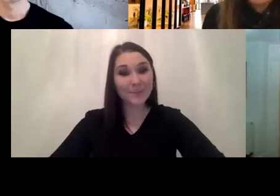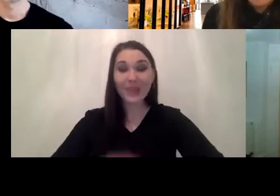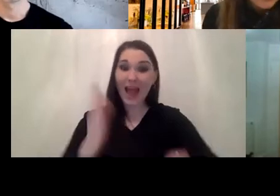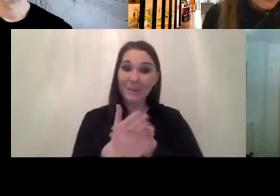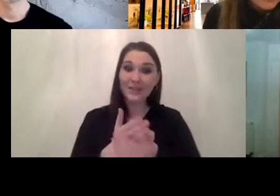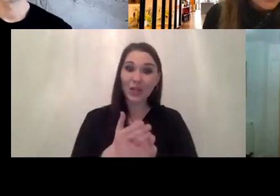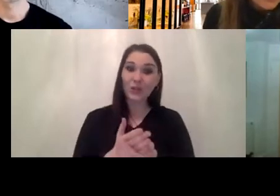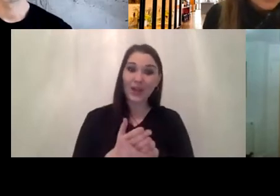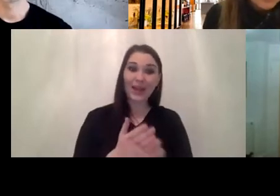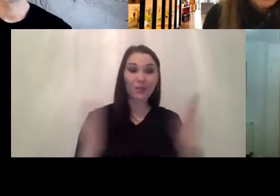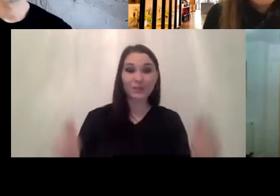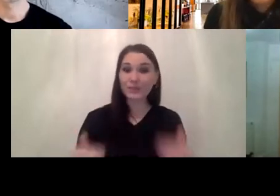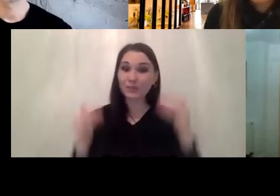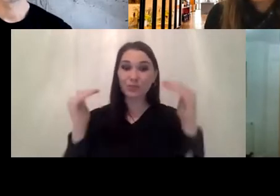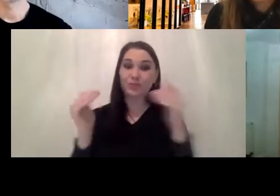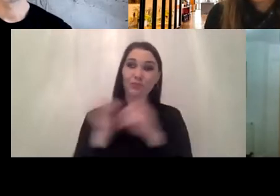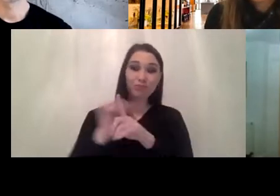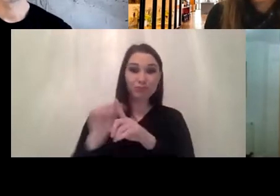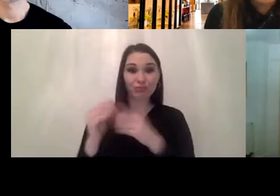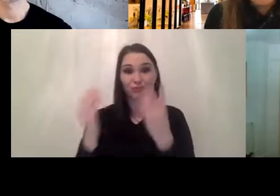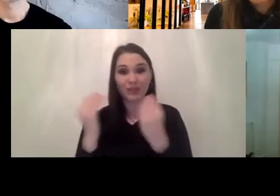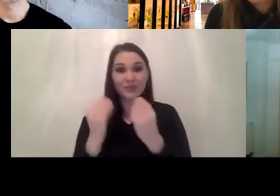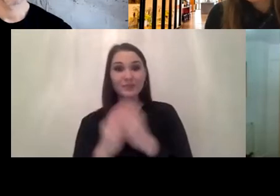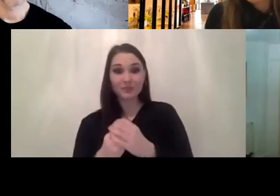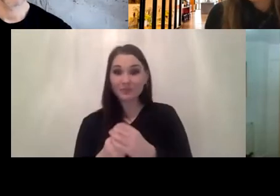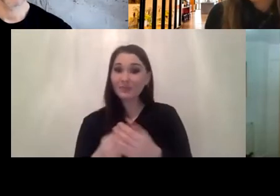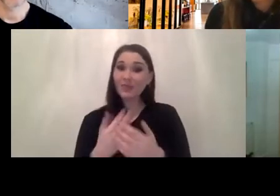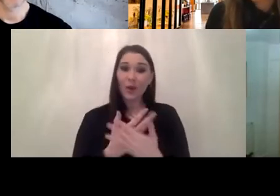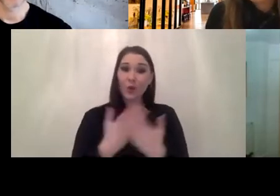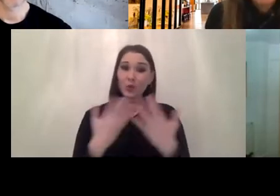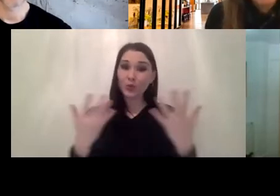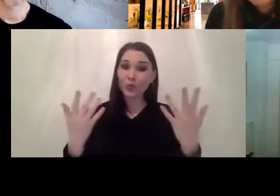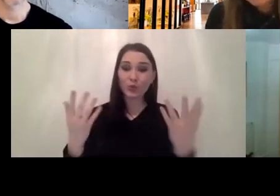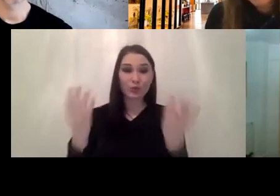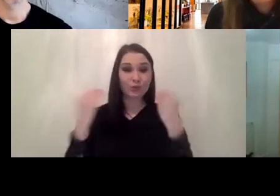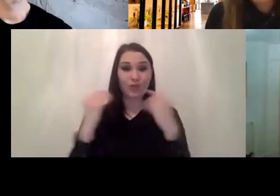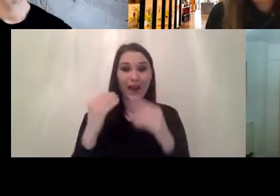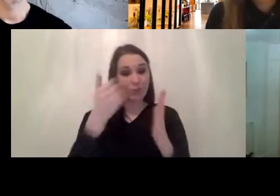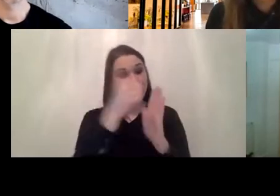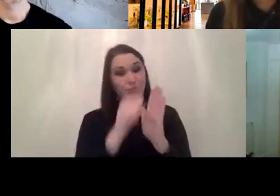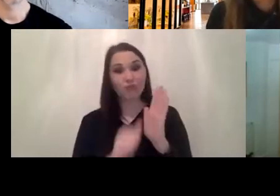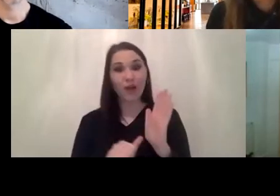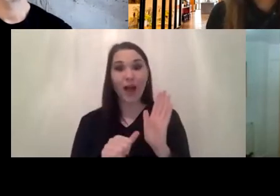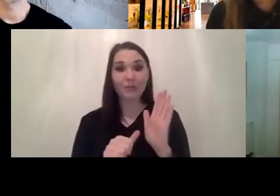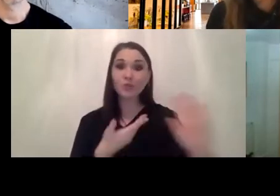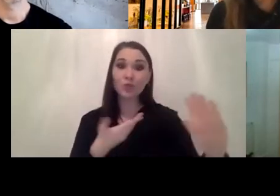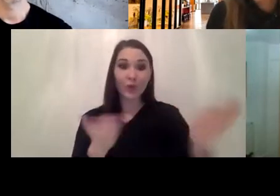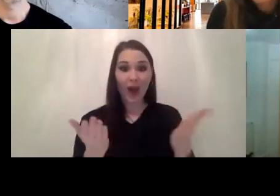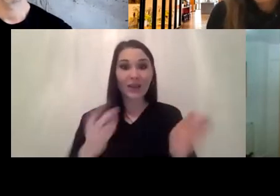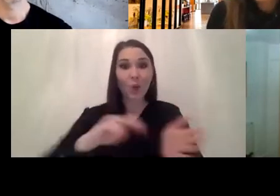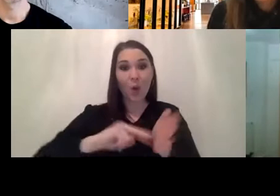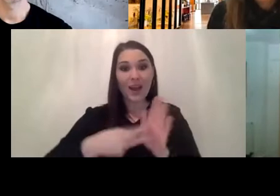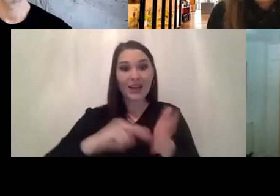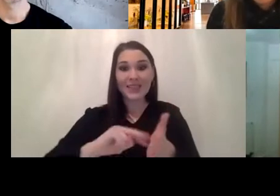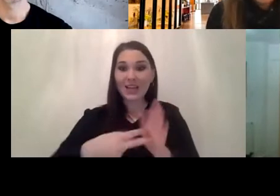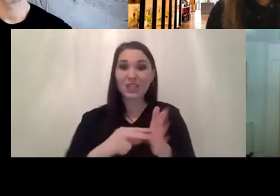think what we also saw this year, you know, all the training programs that is provided in organizations just become, you know, the core